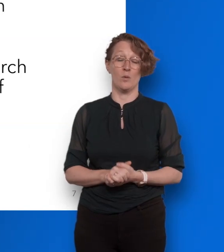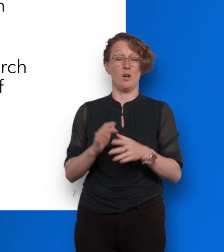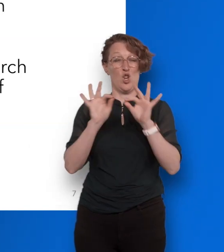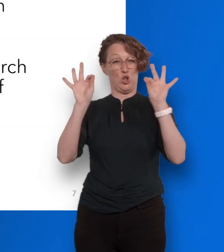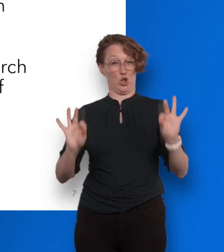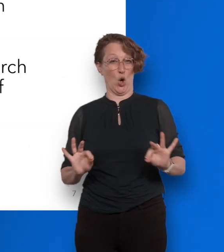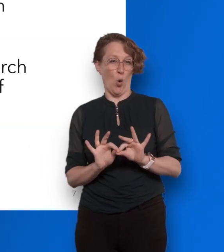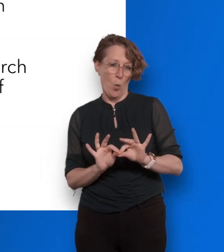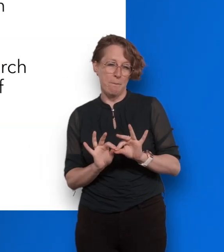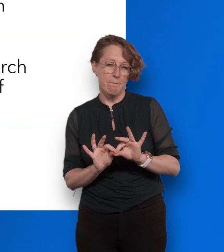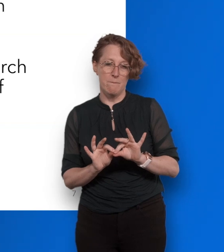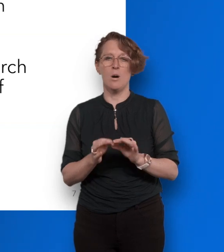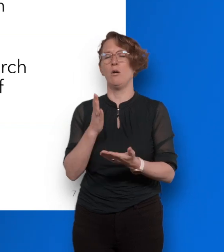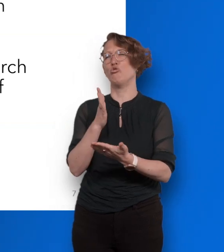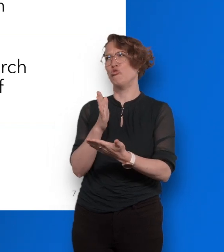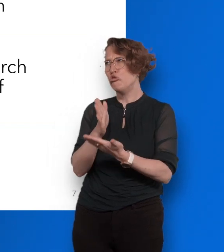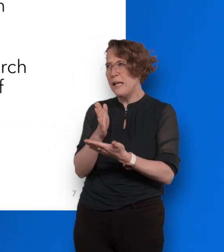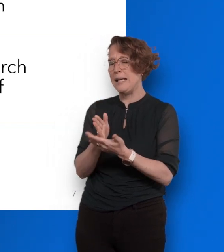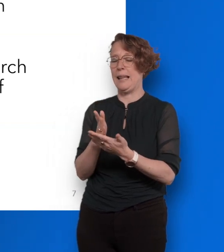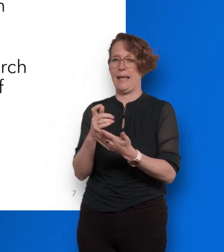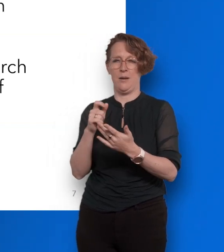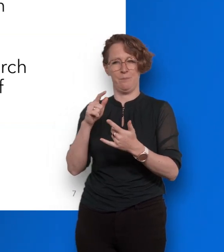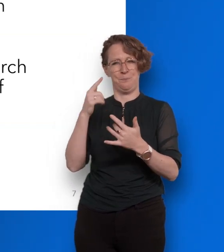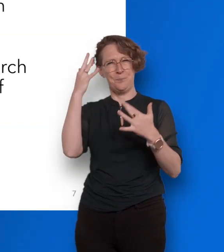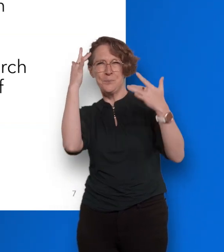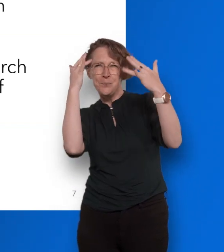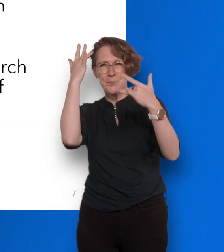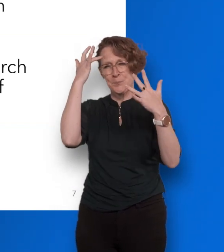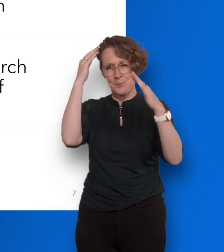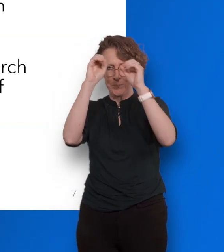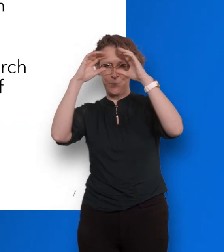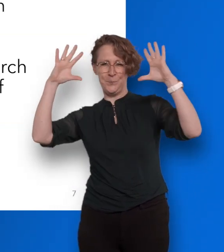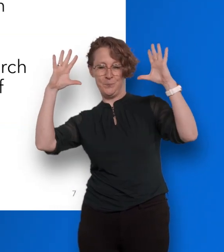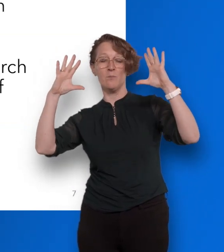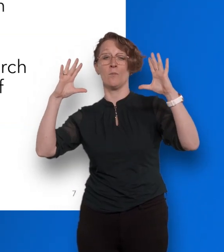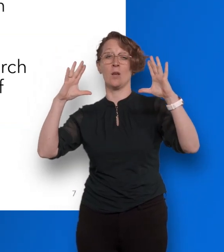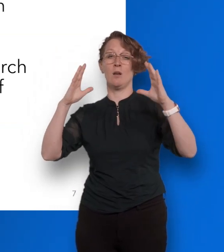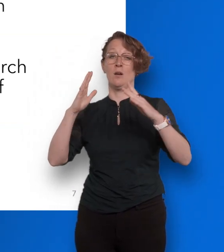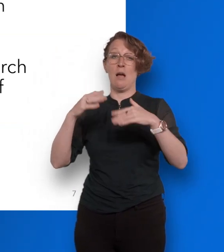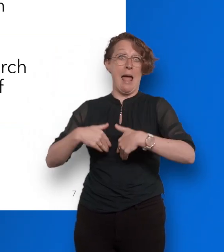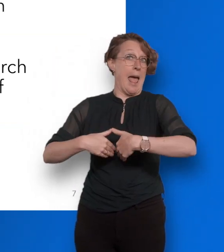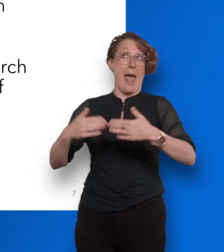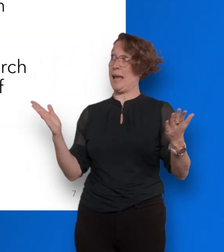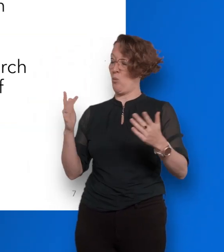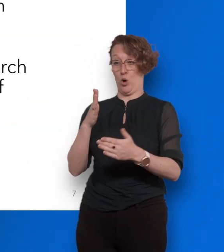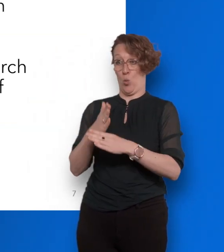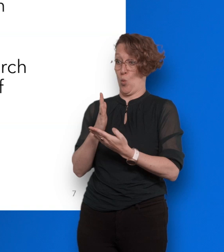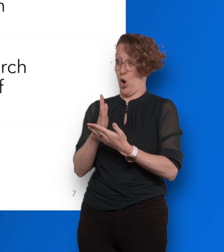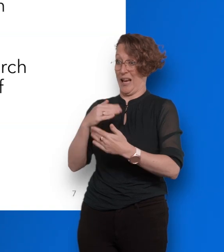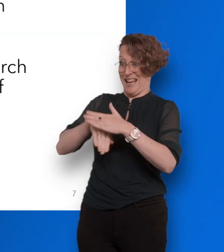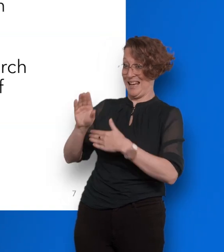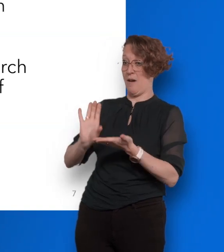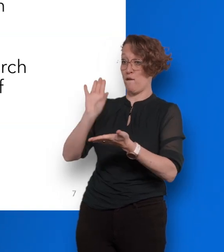So in terms of scope and trying to kind of think about this, we sort of landed on, you know, anyone who plays a role in